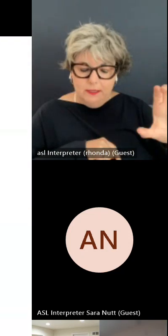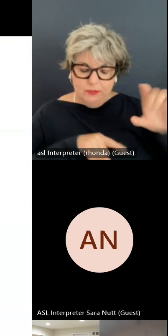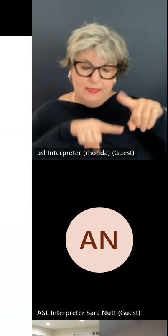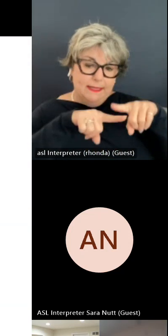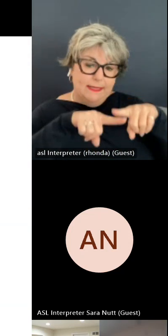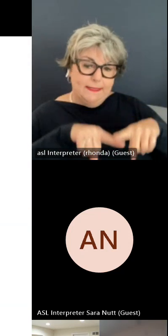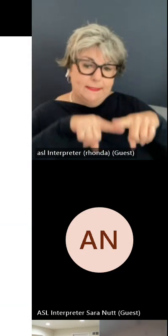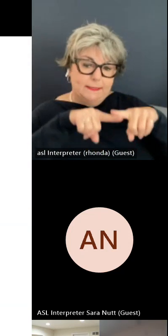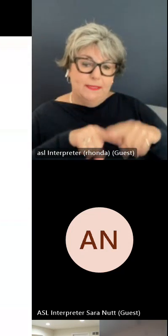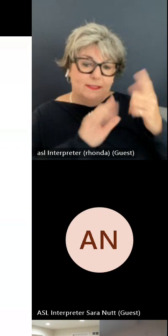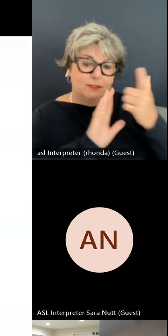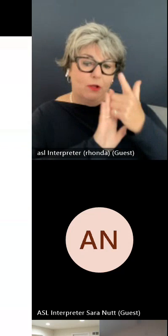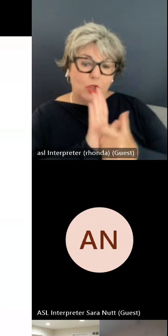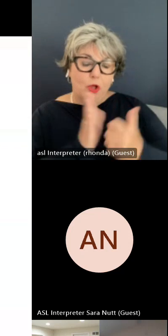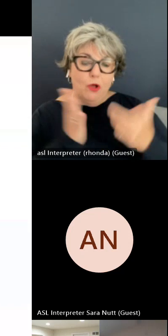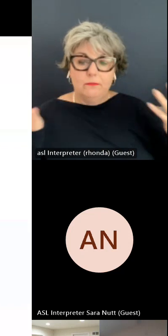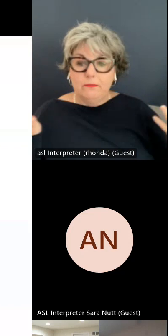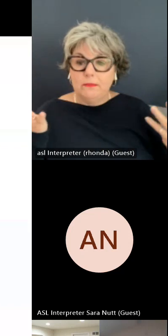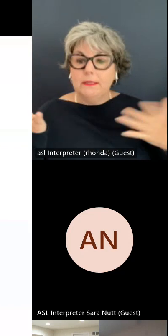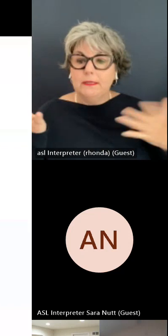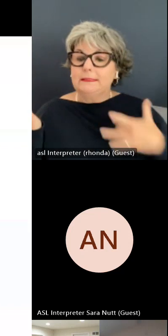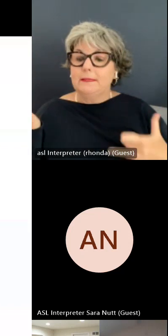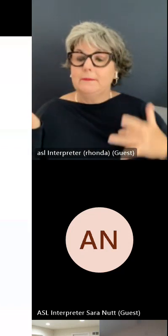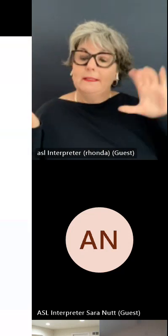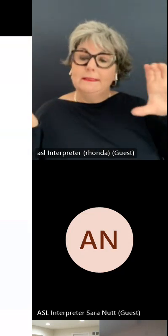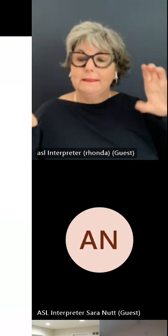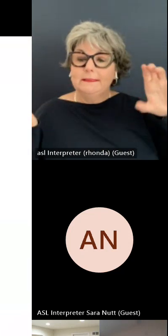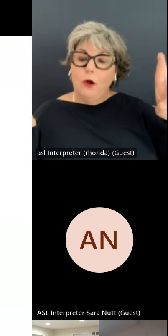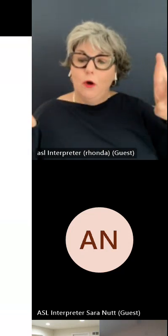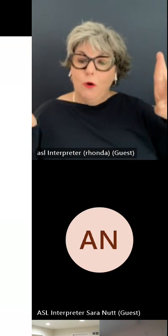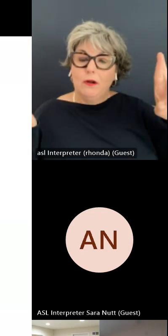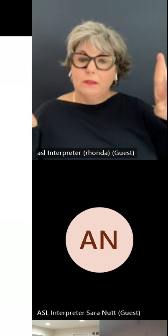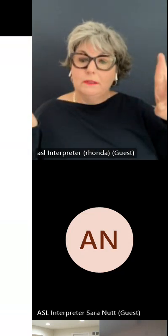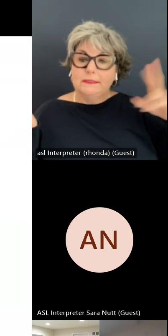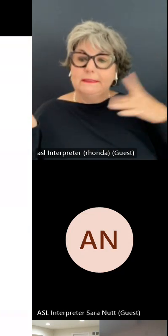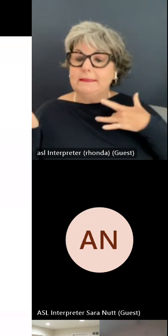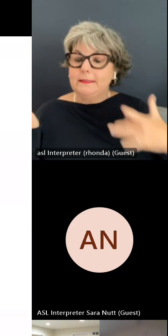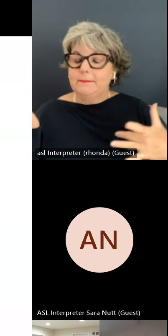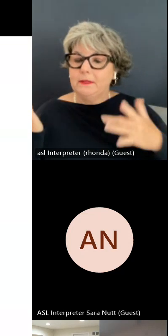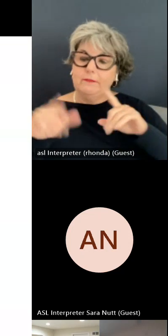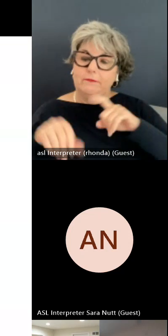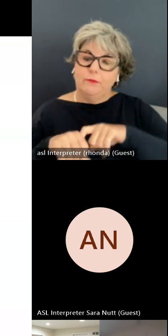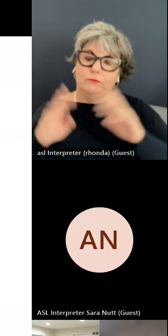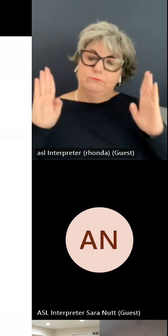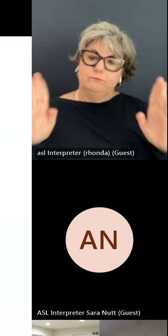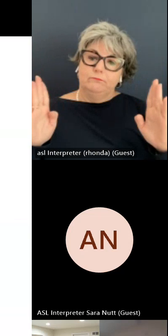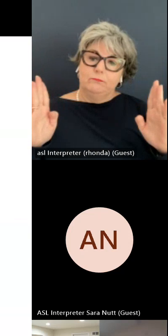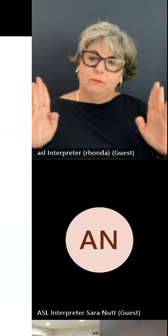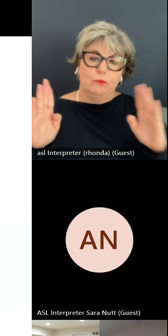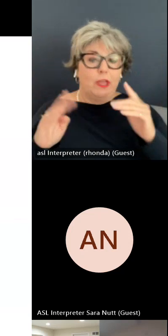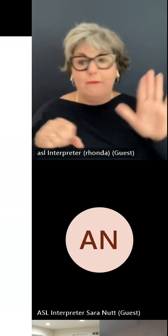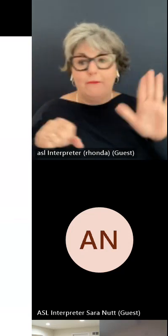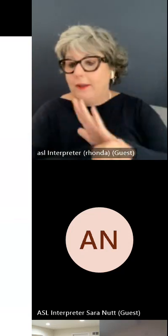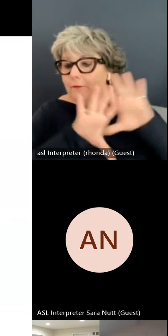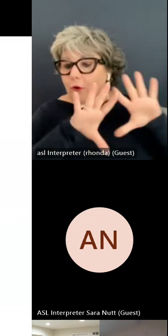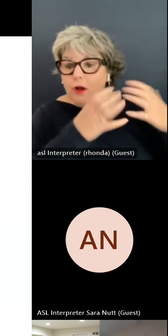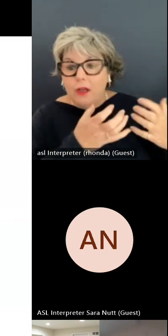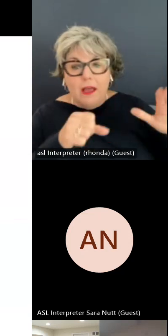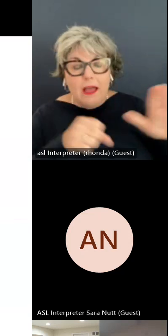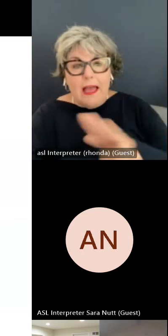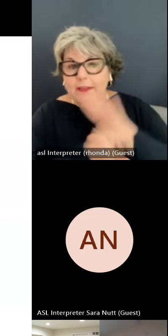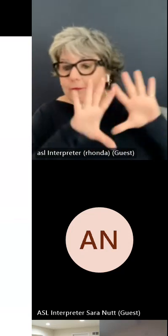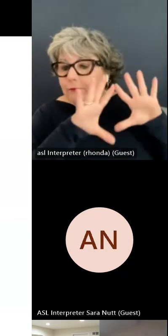in the law, but most CRs say that it's for a period, and we have a whole class. Hey, we're having a whole